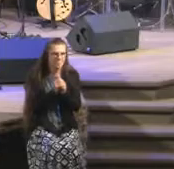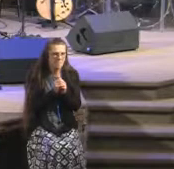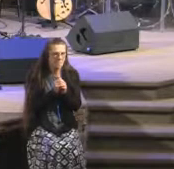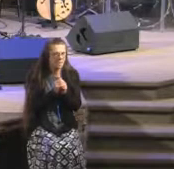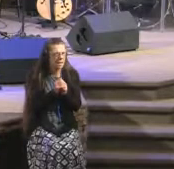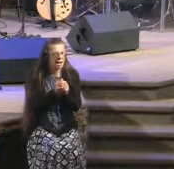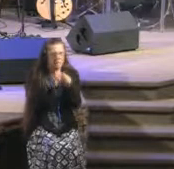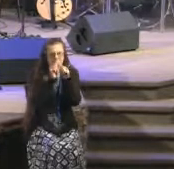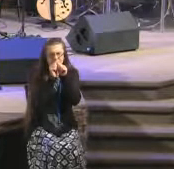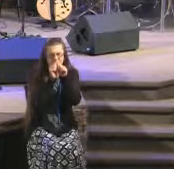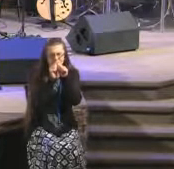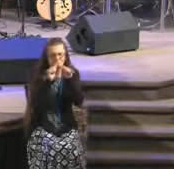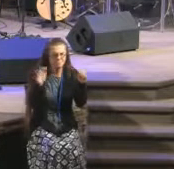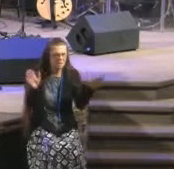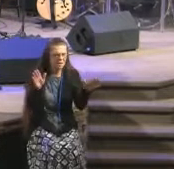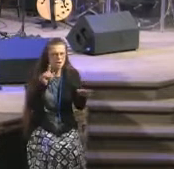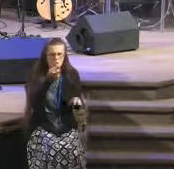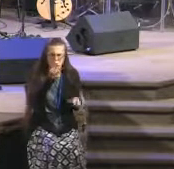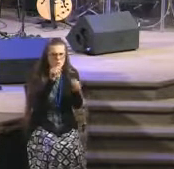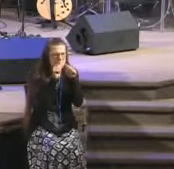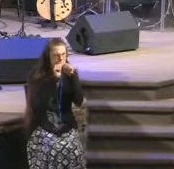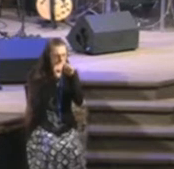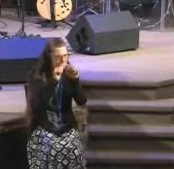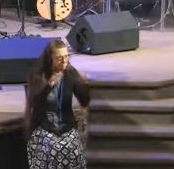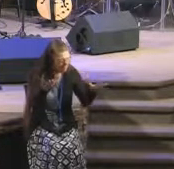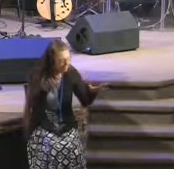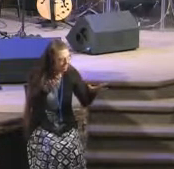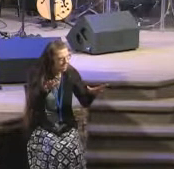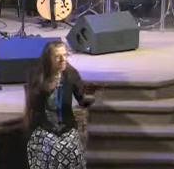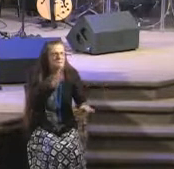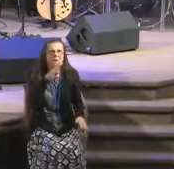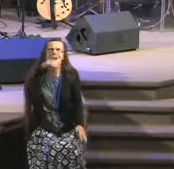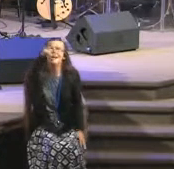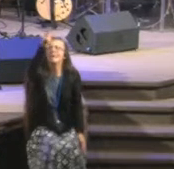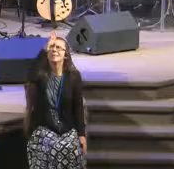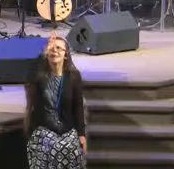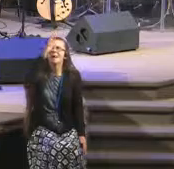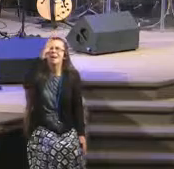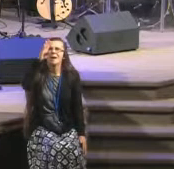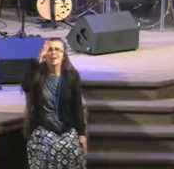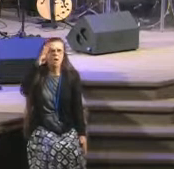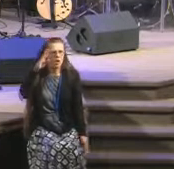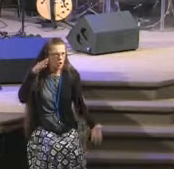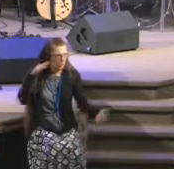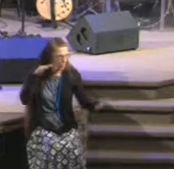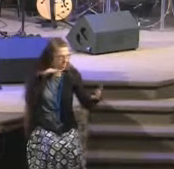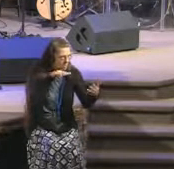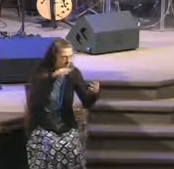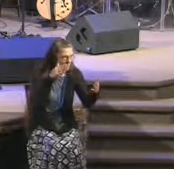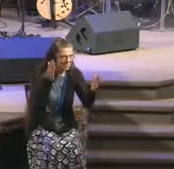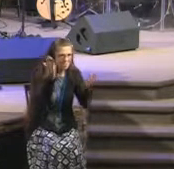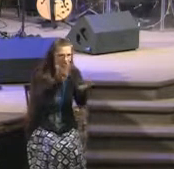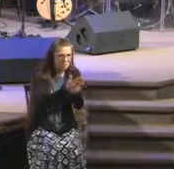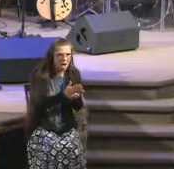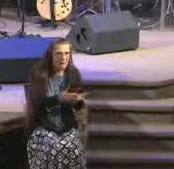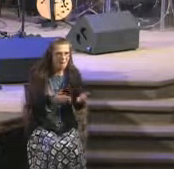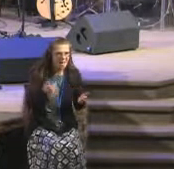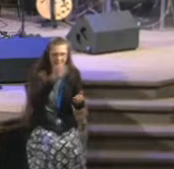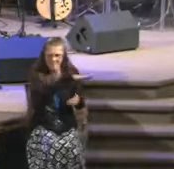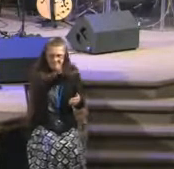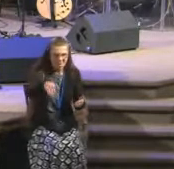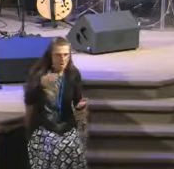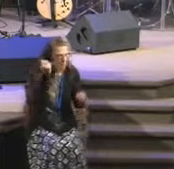I am blessed. You are blessed by God who's willing to interrupt everything week after week after